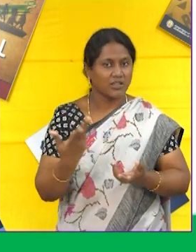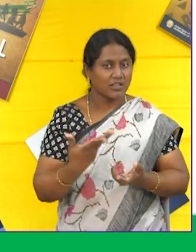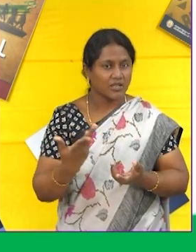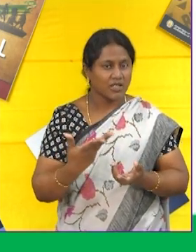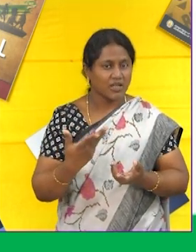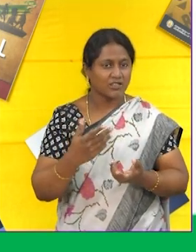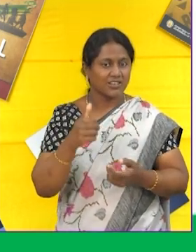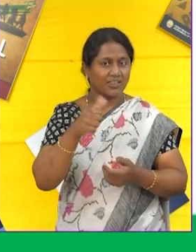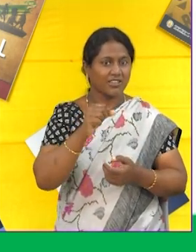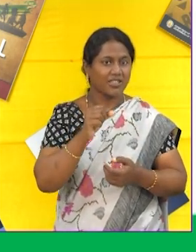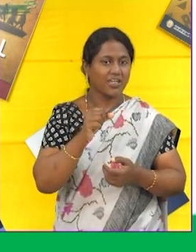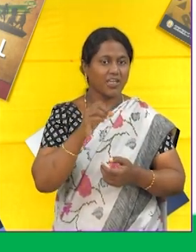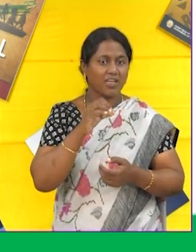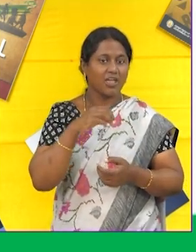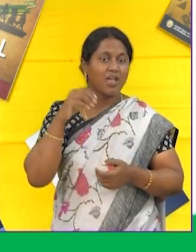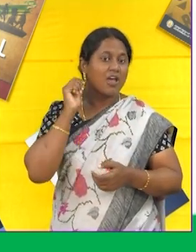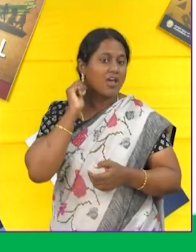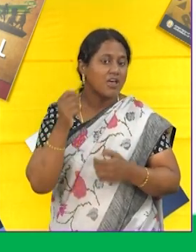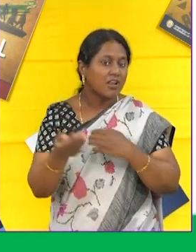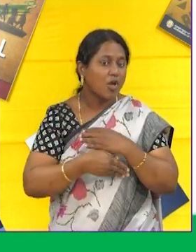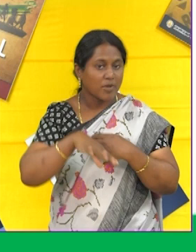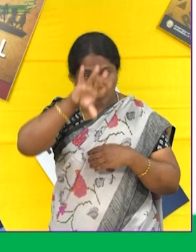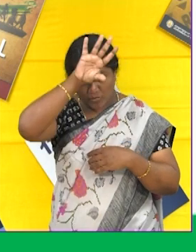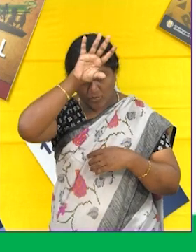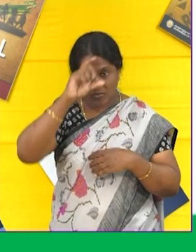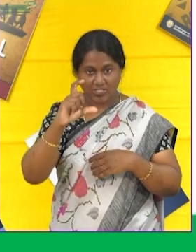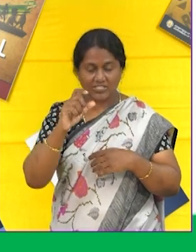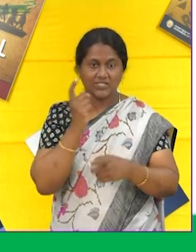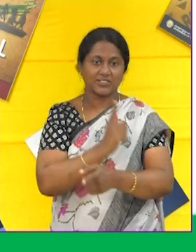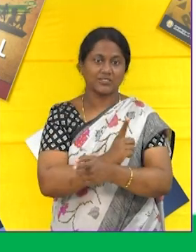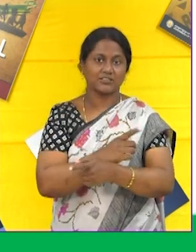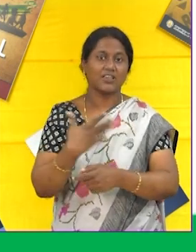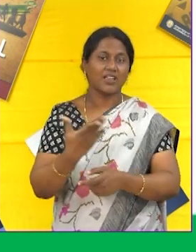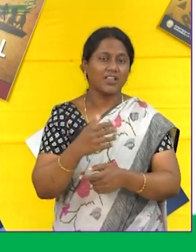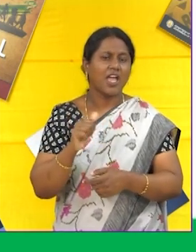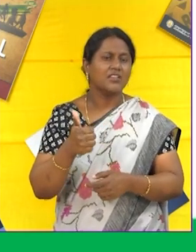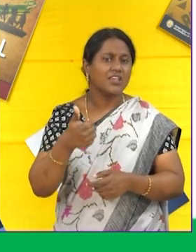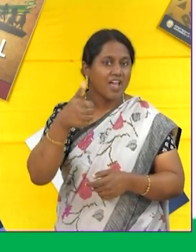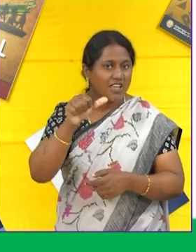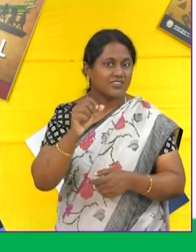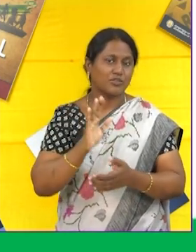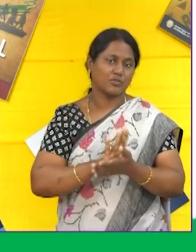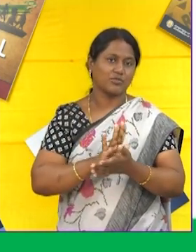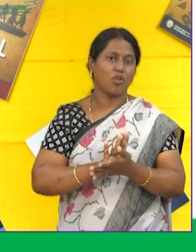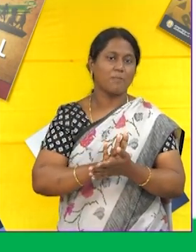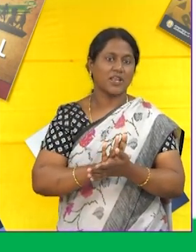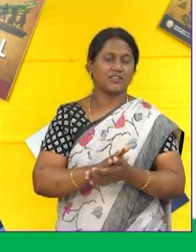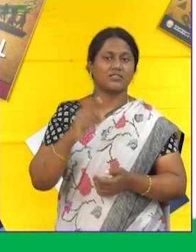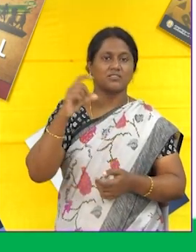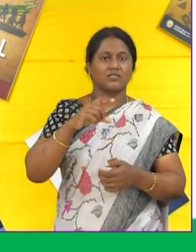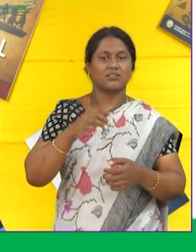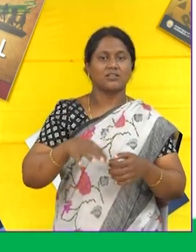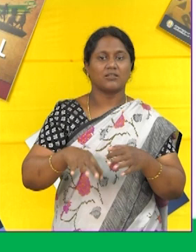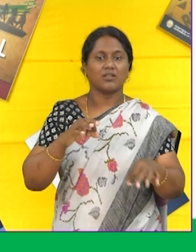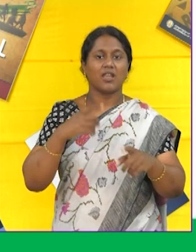Robber, police, teacher. What is the answer? Robber. Good. Choose the appropriate synonym for the